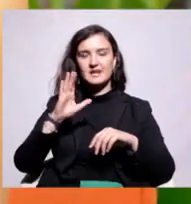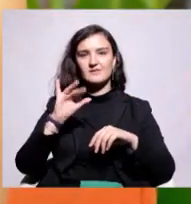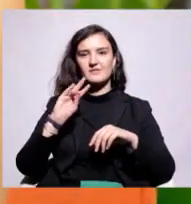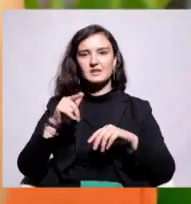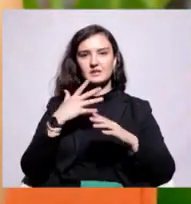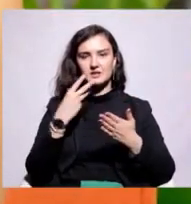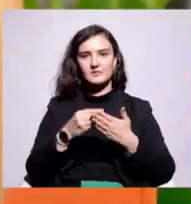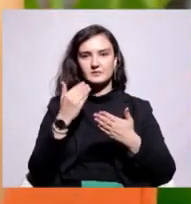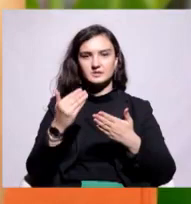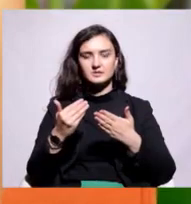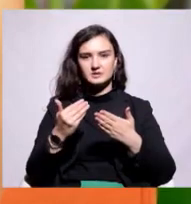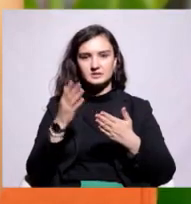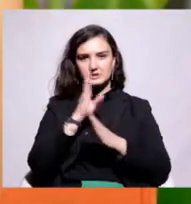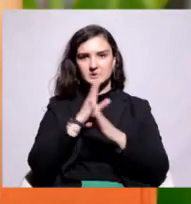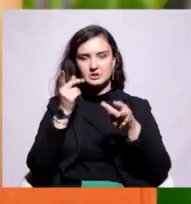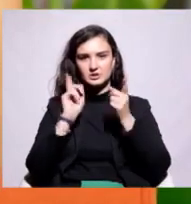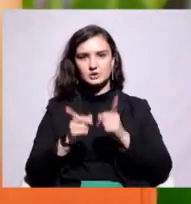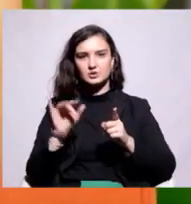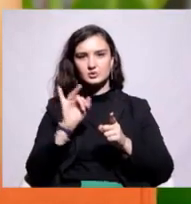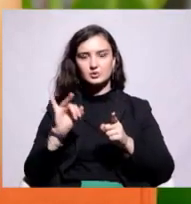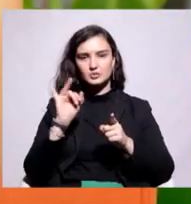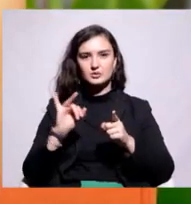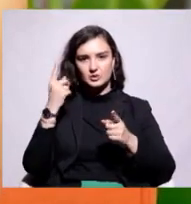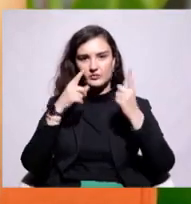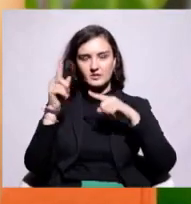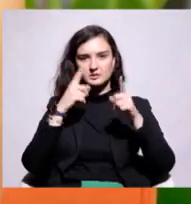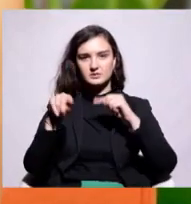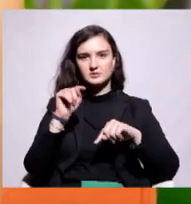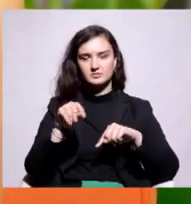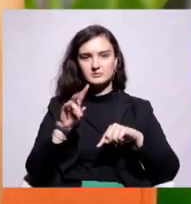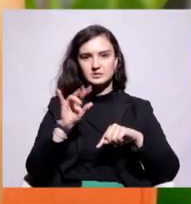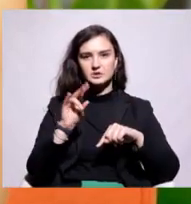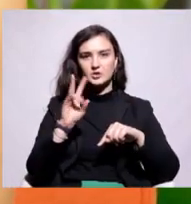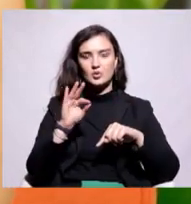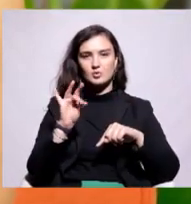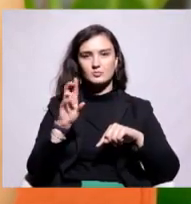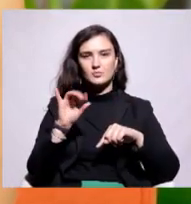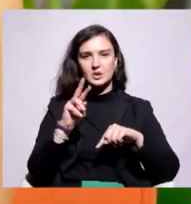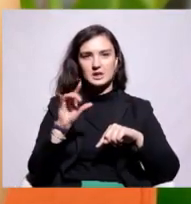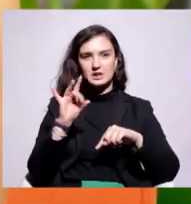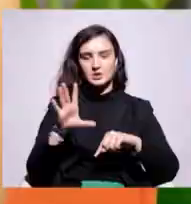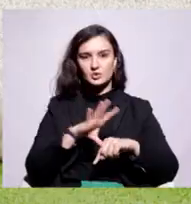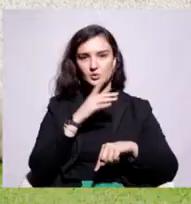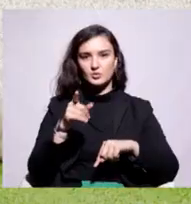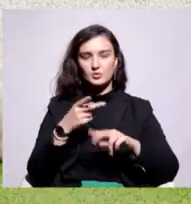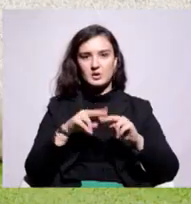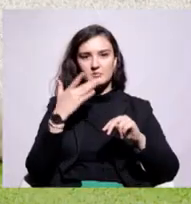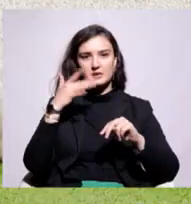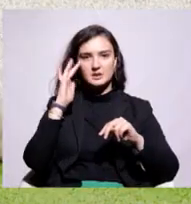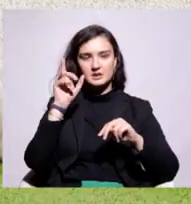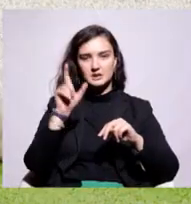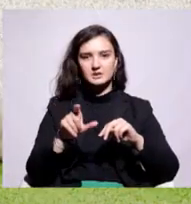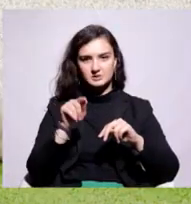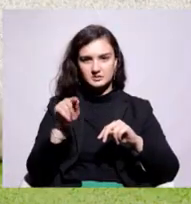his fictional amateur historian and narrator, Diedrich Knickerbocker. He was an eccentric American of